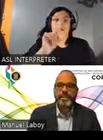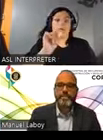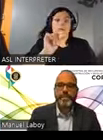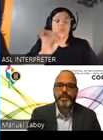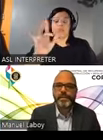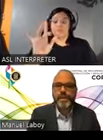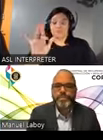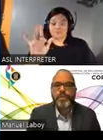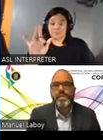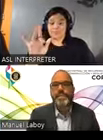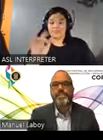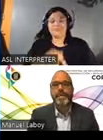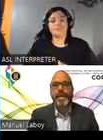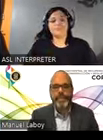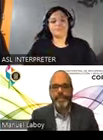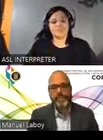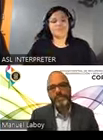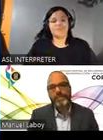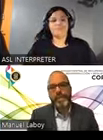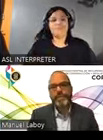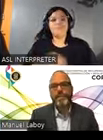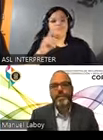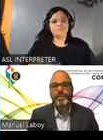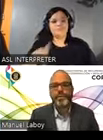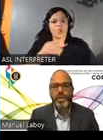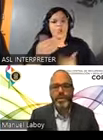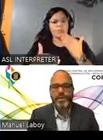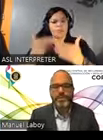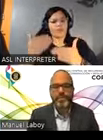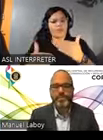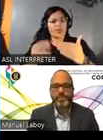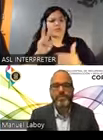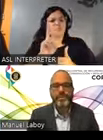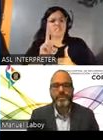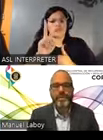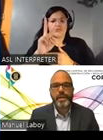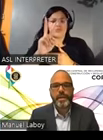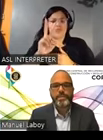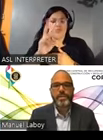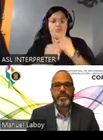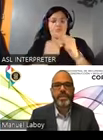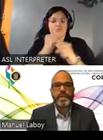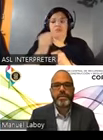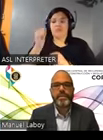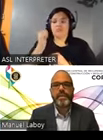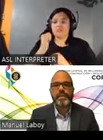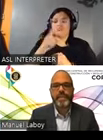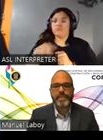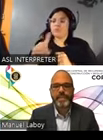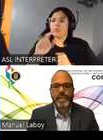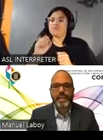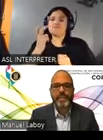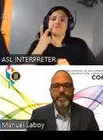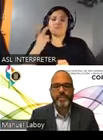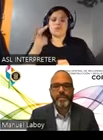And there's a lot of progress that has been made for the last 2 years. As you can see next